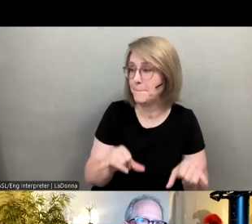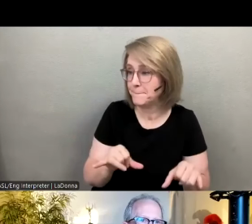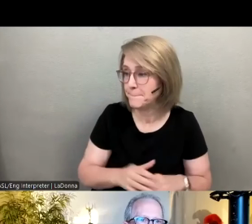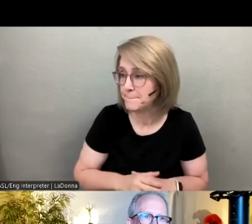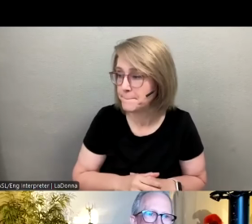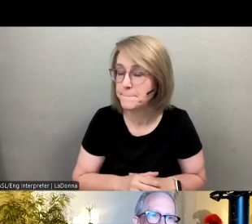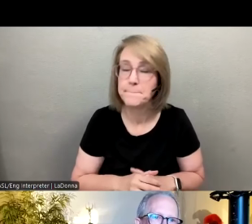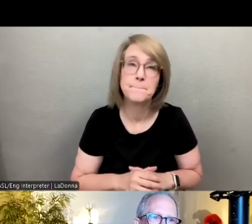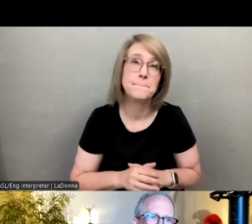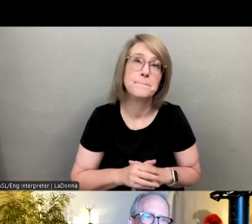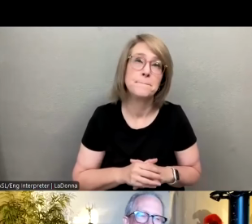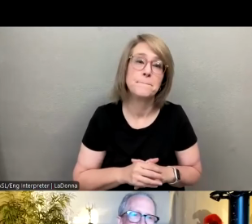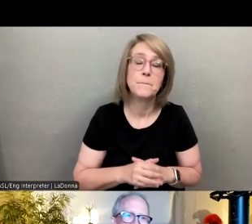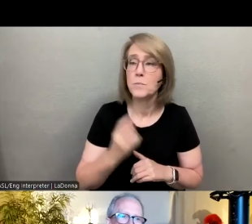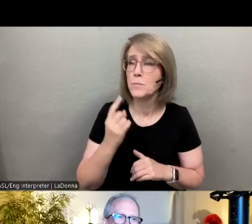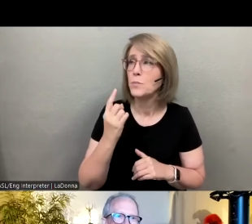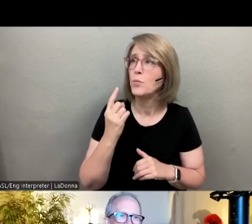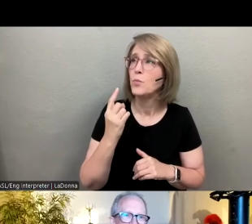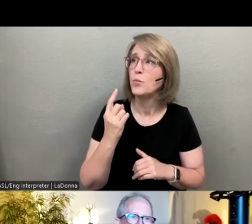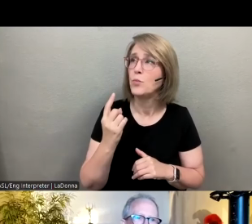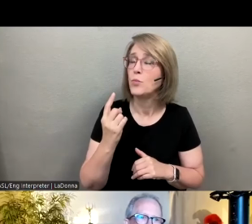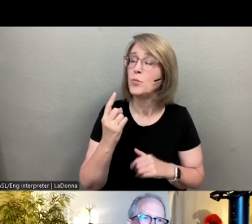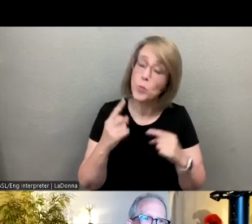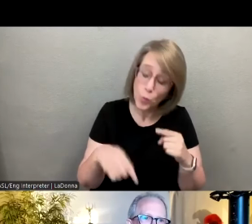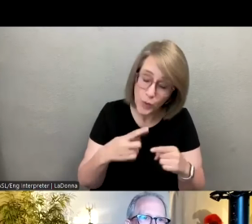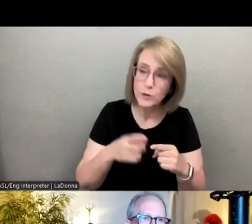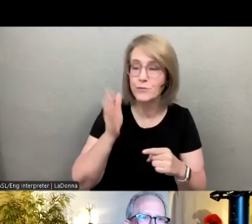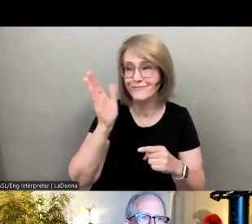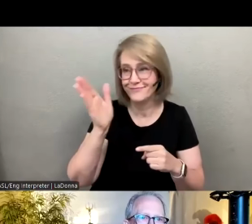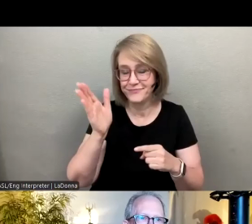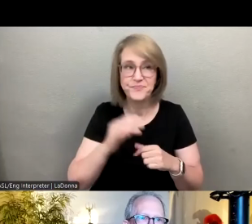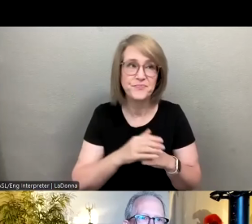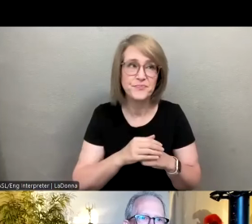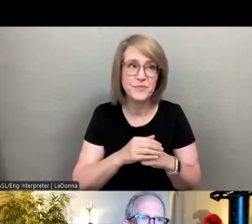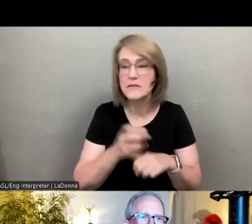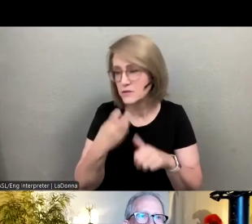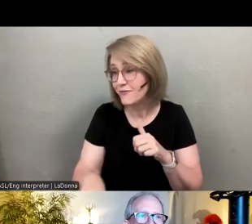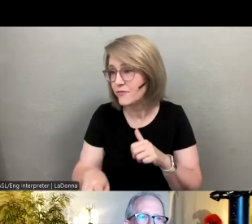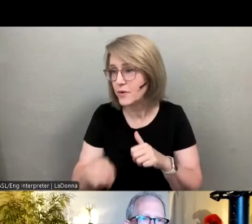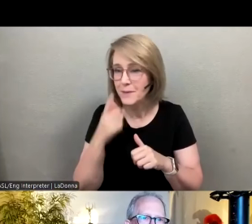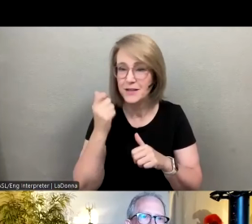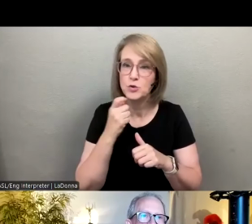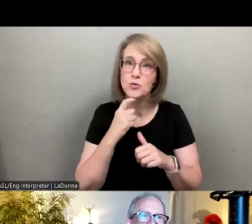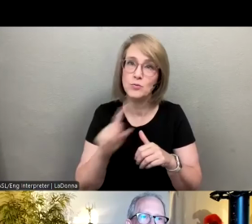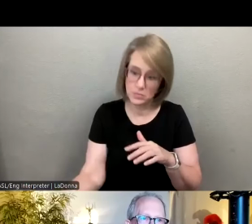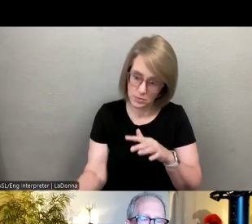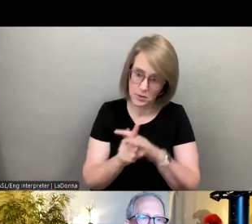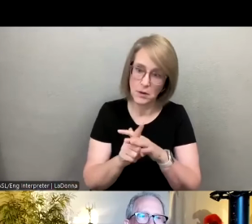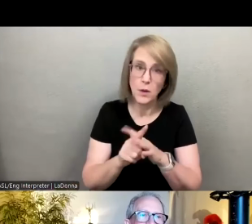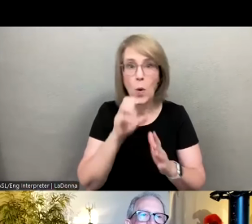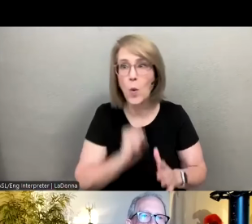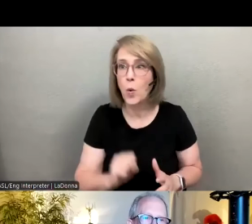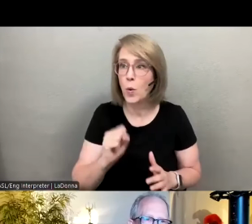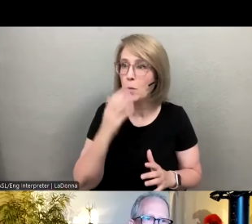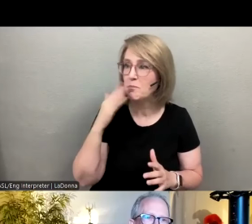I think one of the hardest things when you speak about this is you got to rehash old nightmares all the time. And people